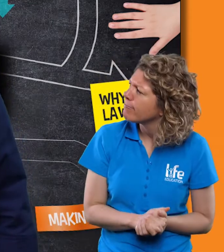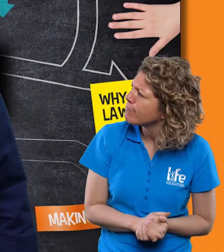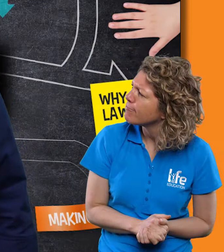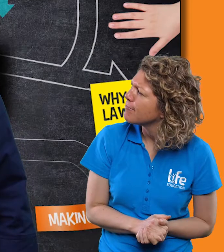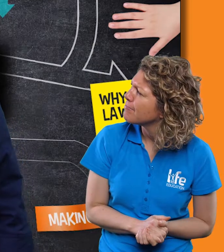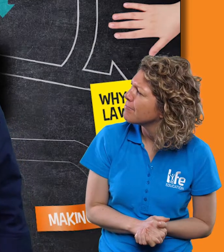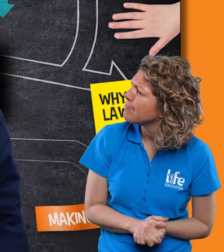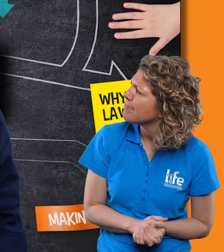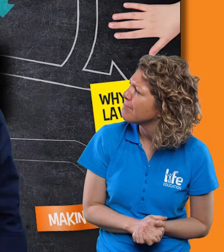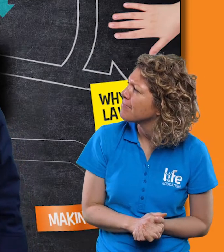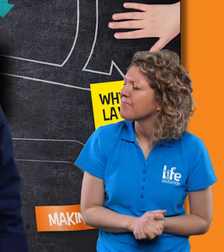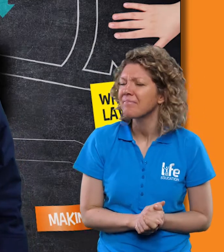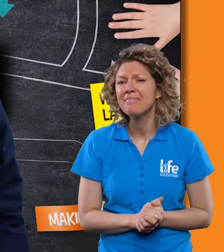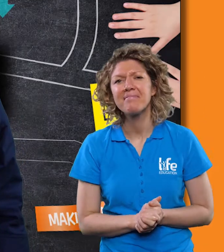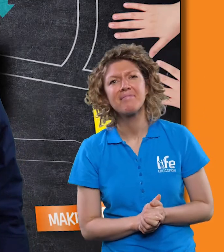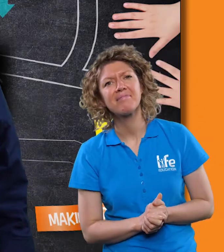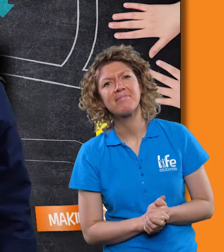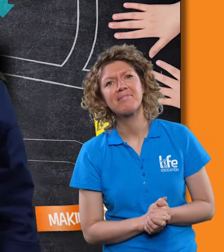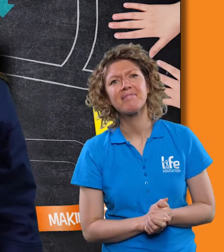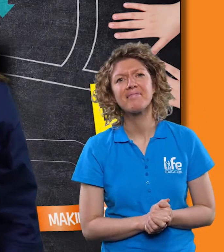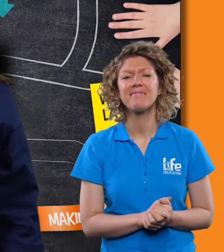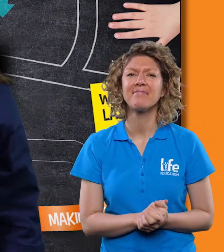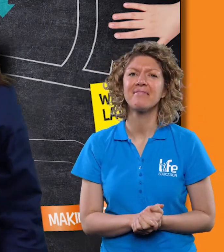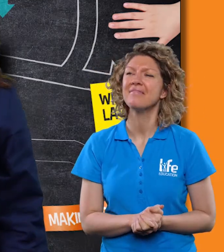moment. Harold!